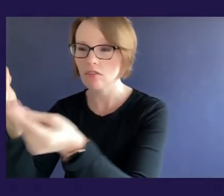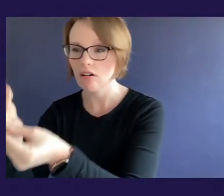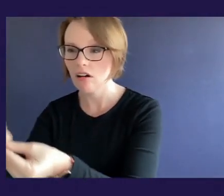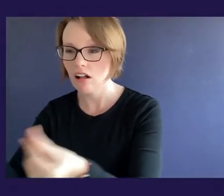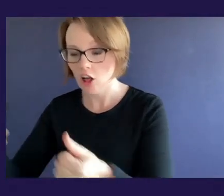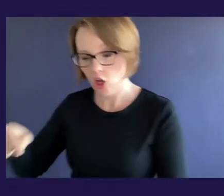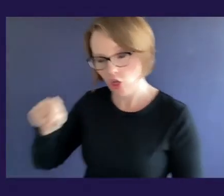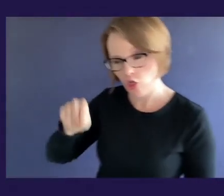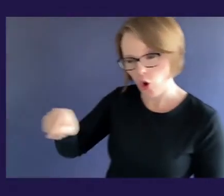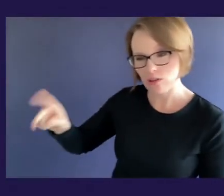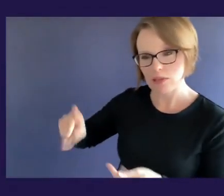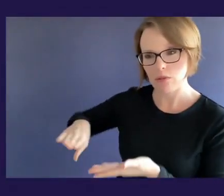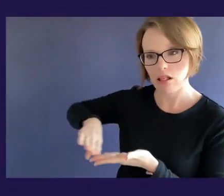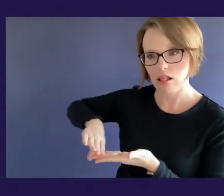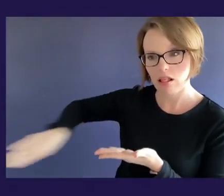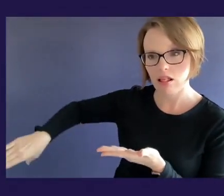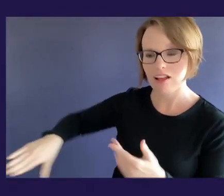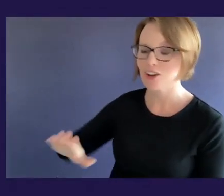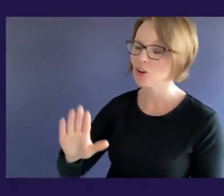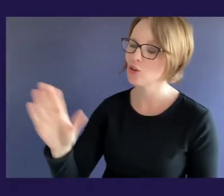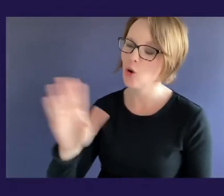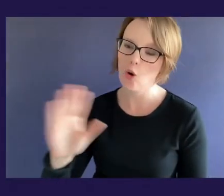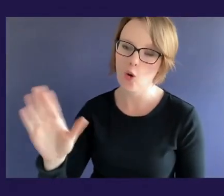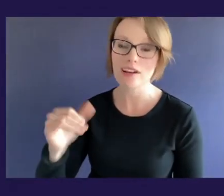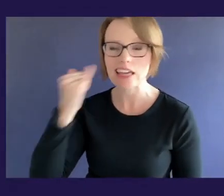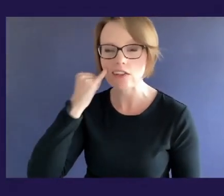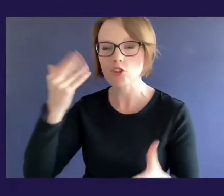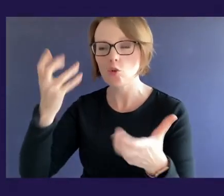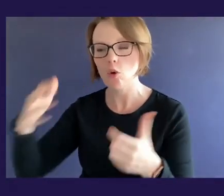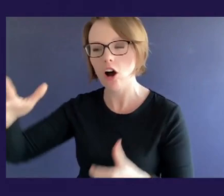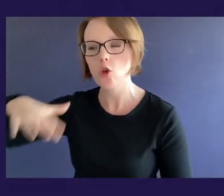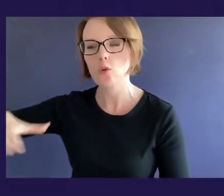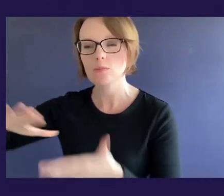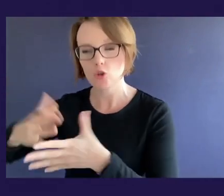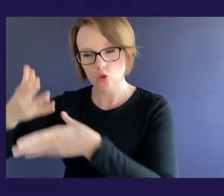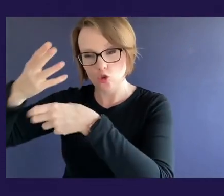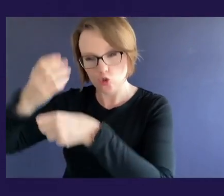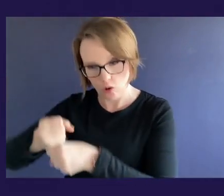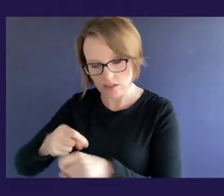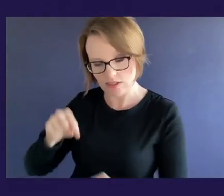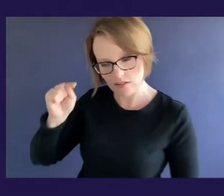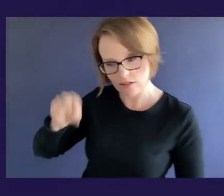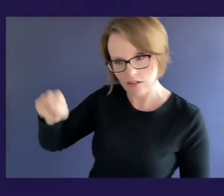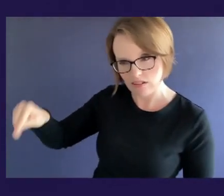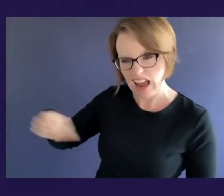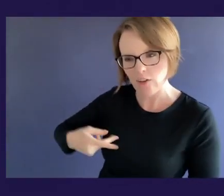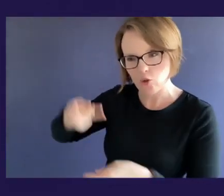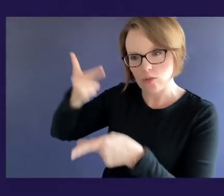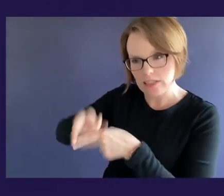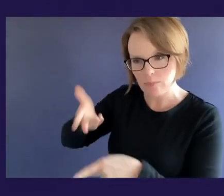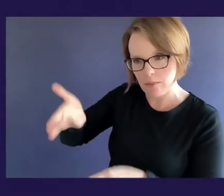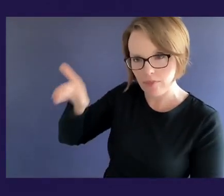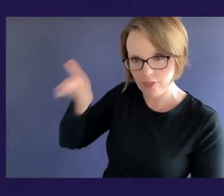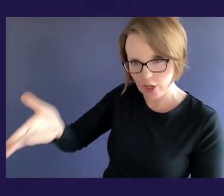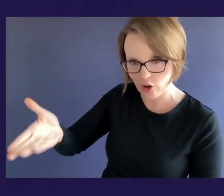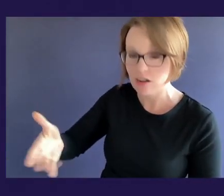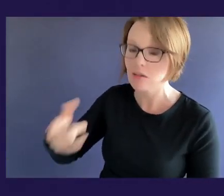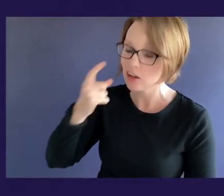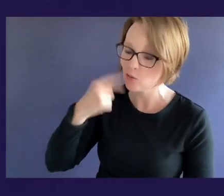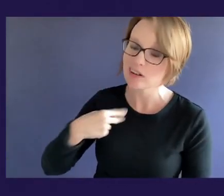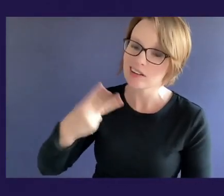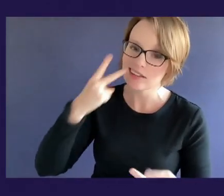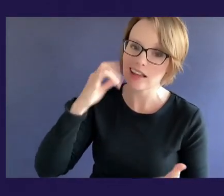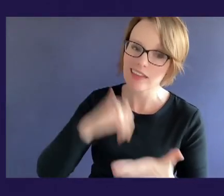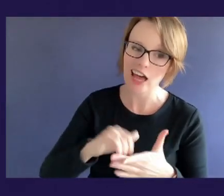we diminish trust. And it's happening right now when, hospital and health systems are